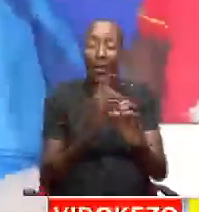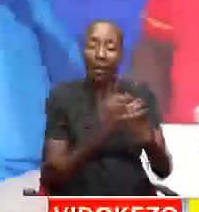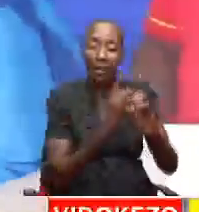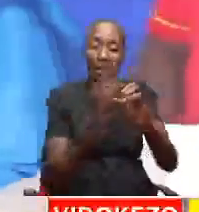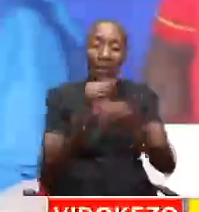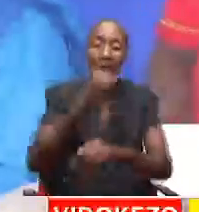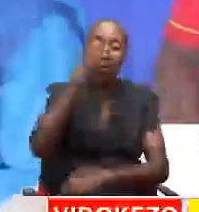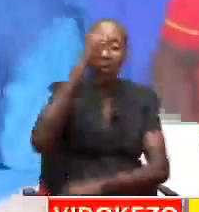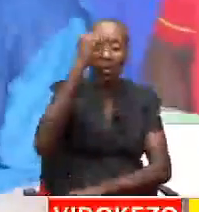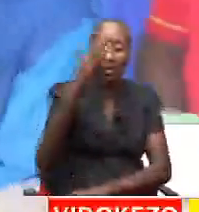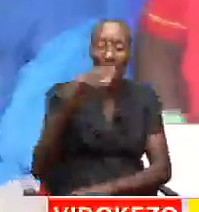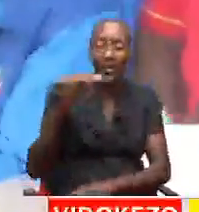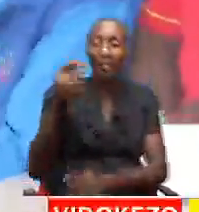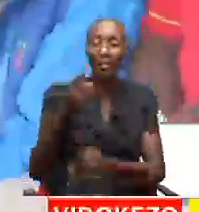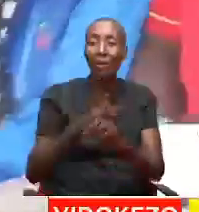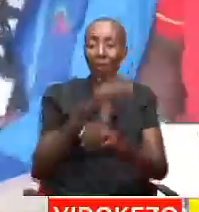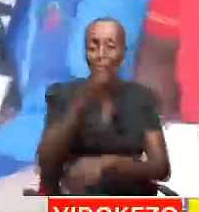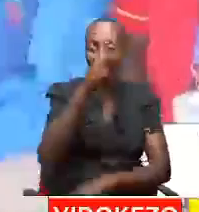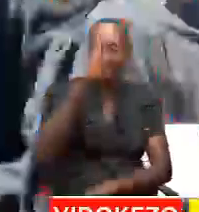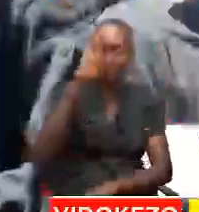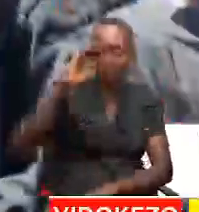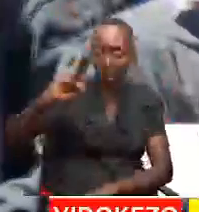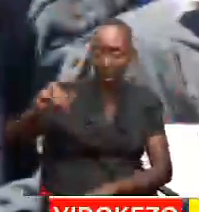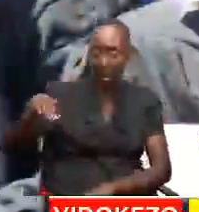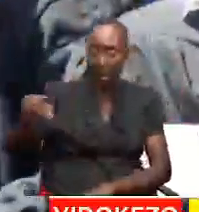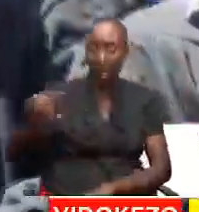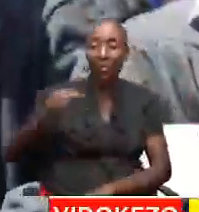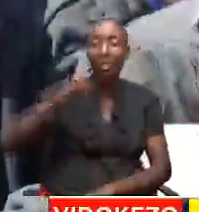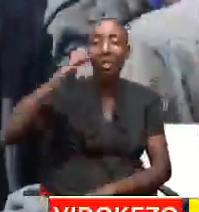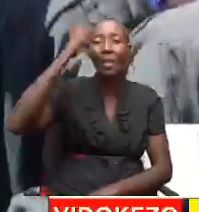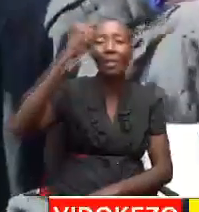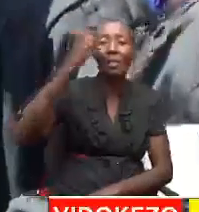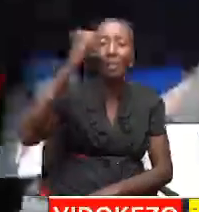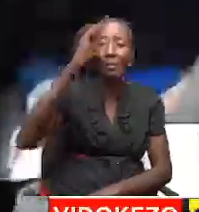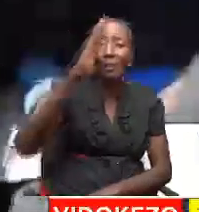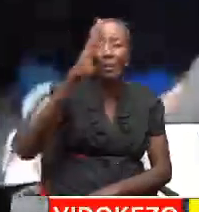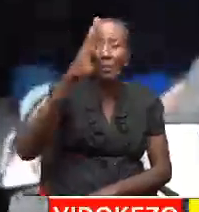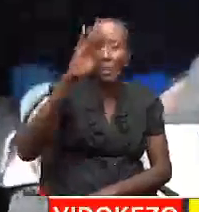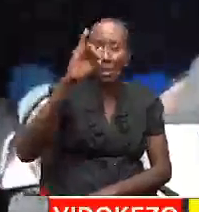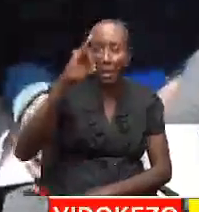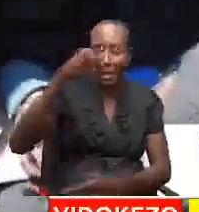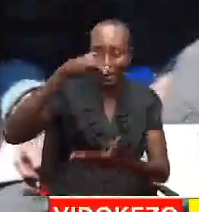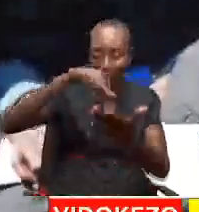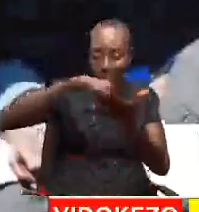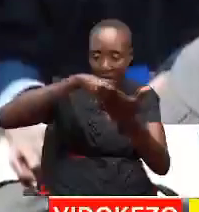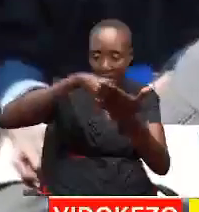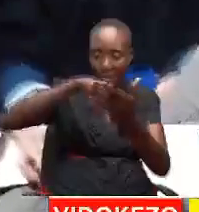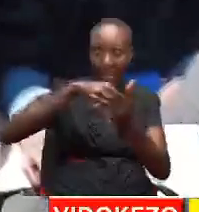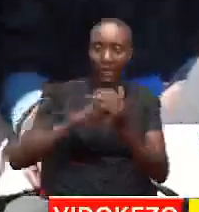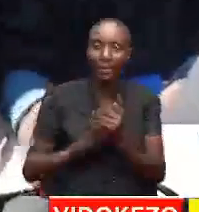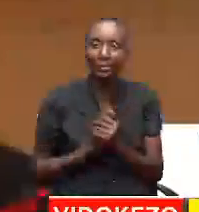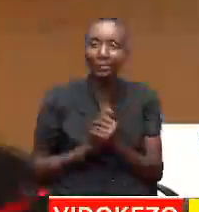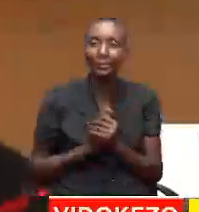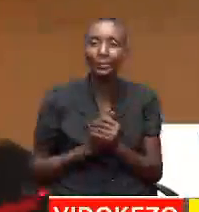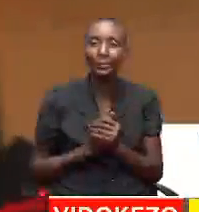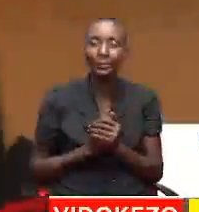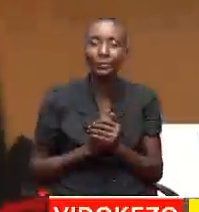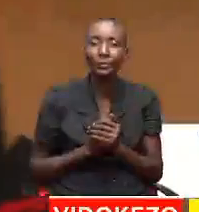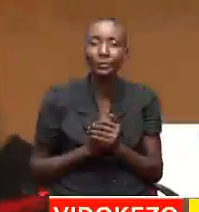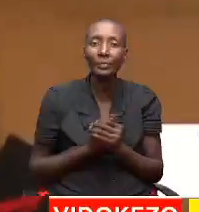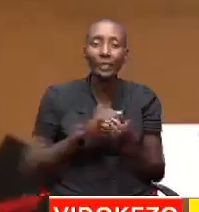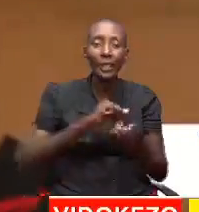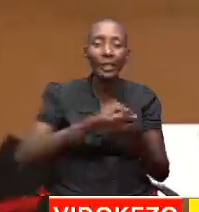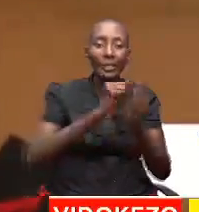wanasiasa kutoka kaunti ya Bungoma, siasa za mchakato wa BBI hazikuachwa nyuma. It is not the changing